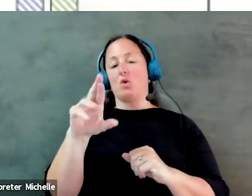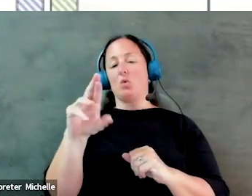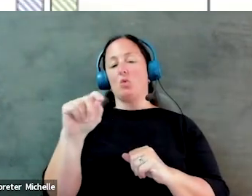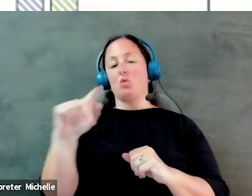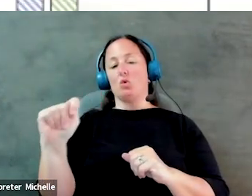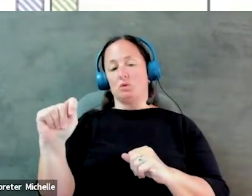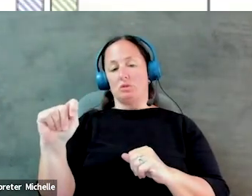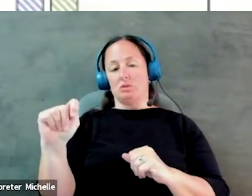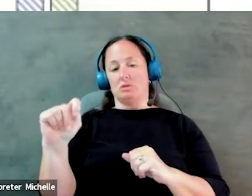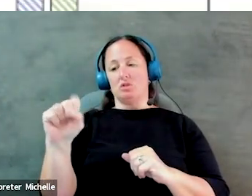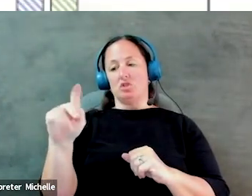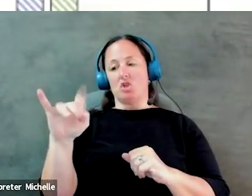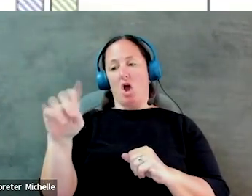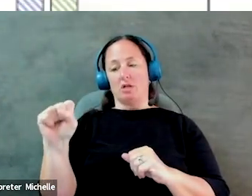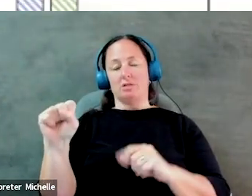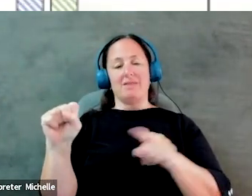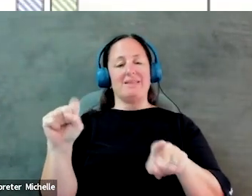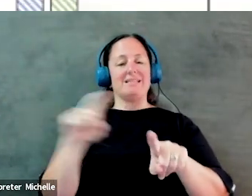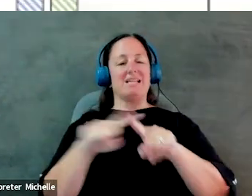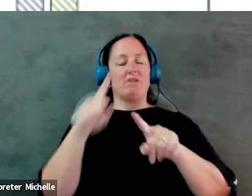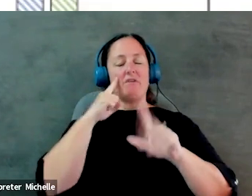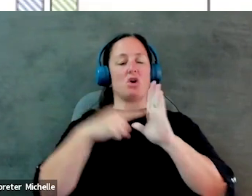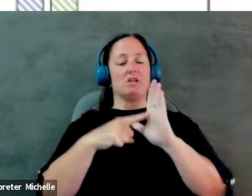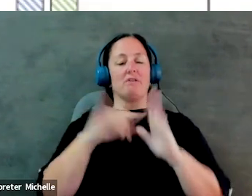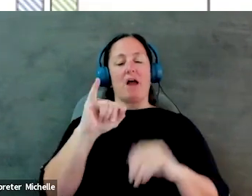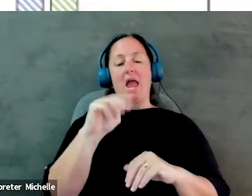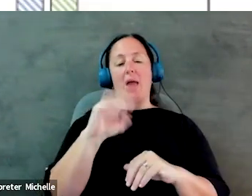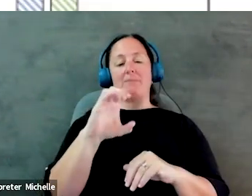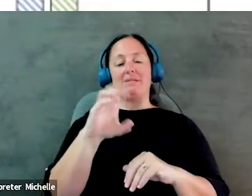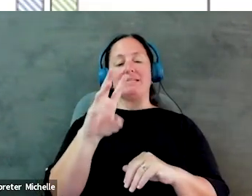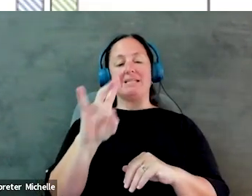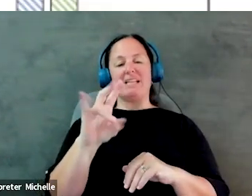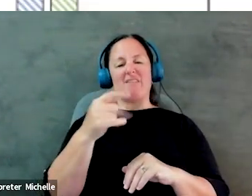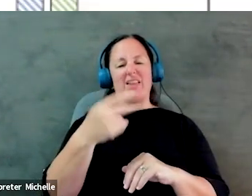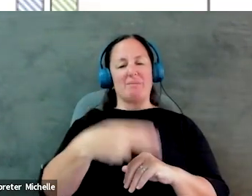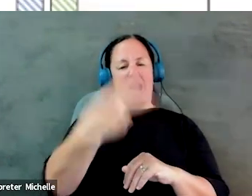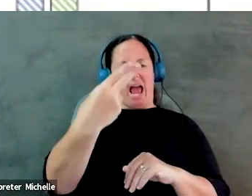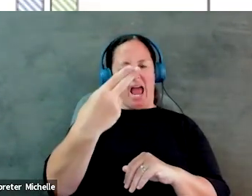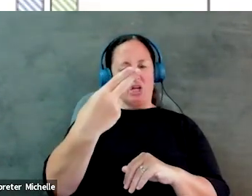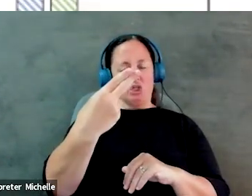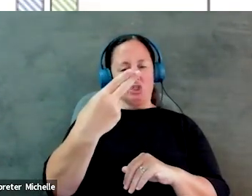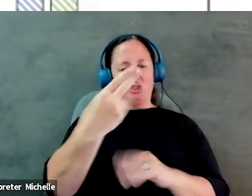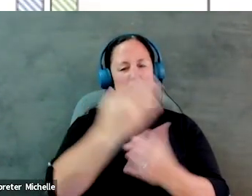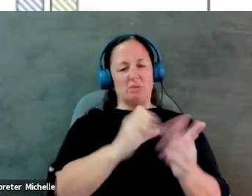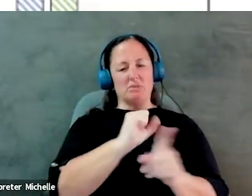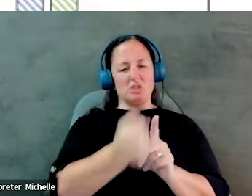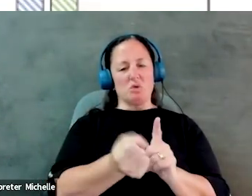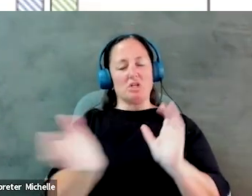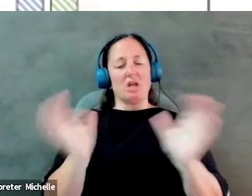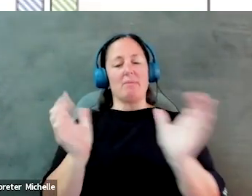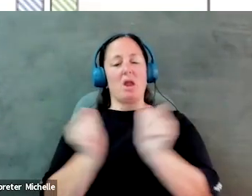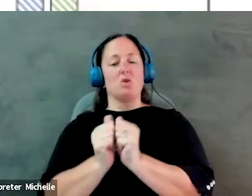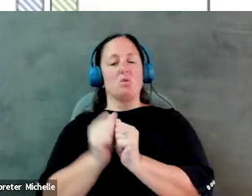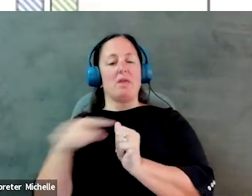rootstocks, and it's different. For example, IMC 67 was a bit higher in some cases,